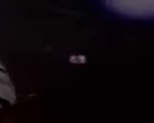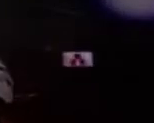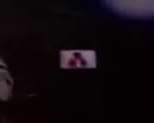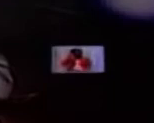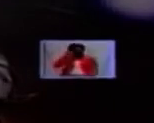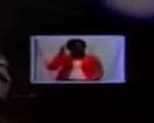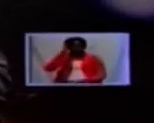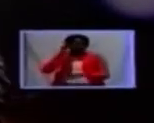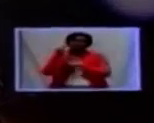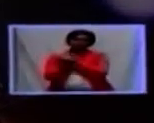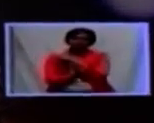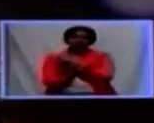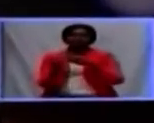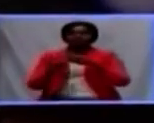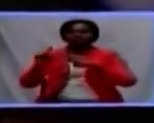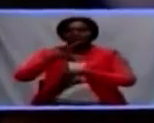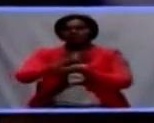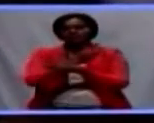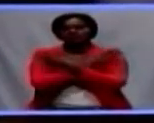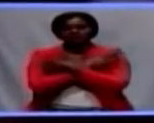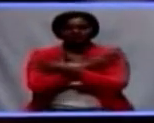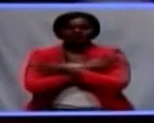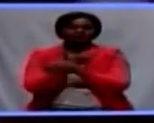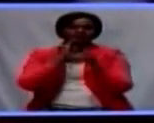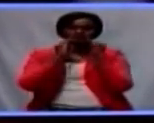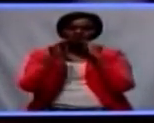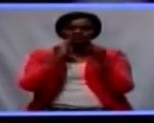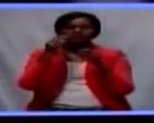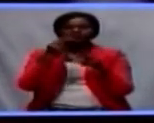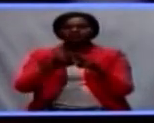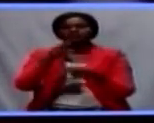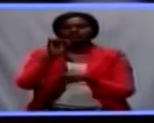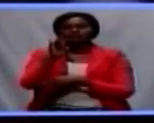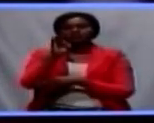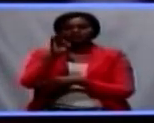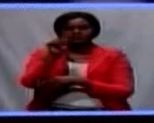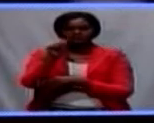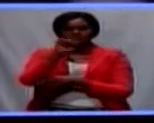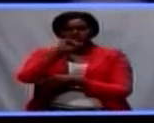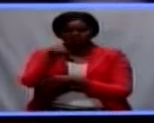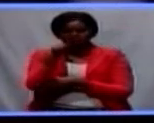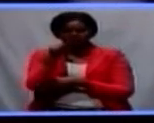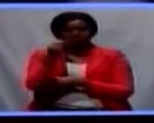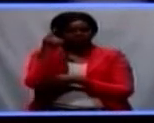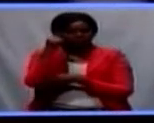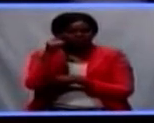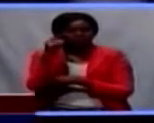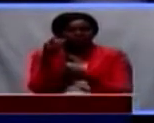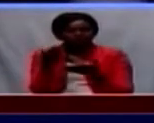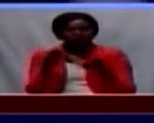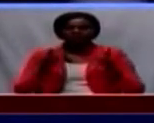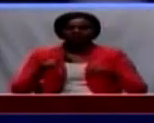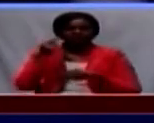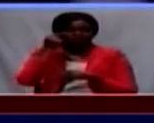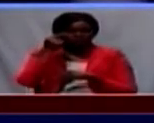Hello and welcome to today's Sunday interview. My name is Frenklin Tembo Jr., sitting in for your usual presenter, Gravazio